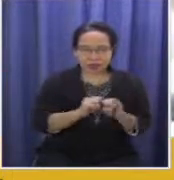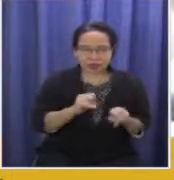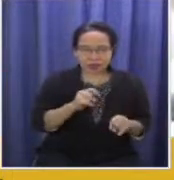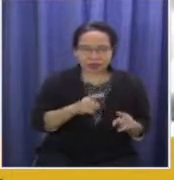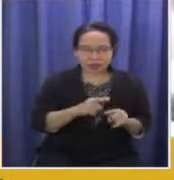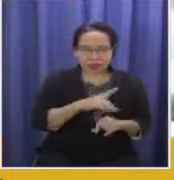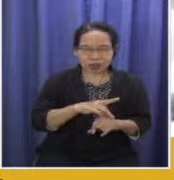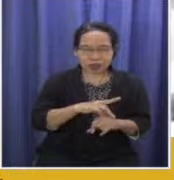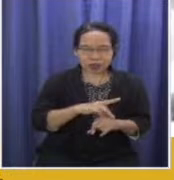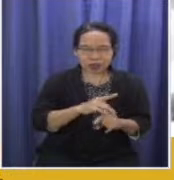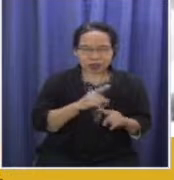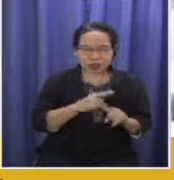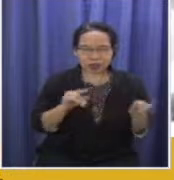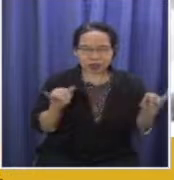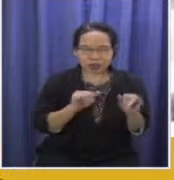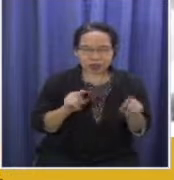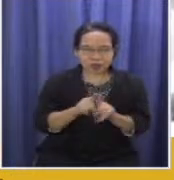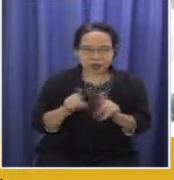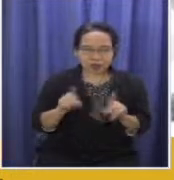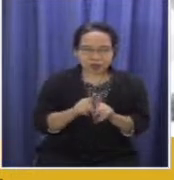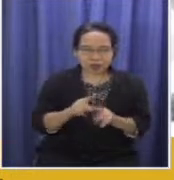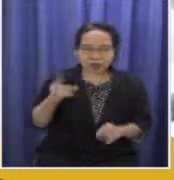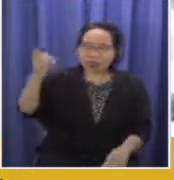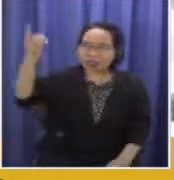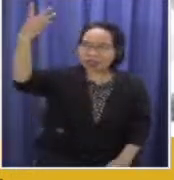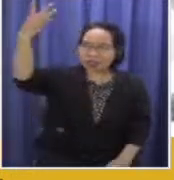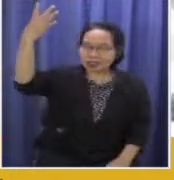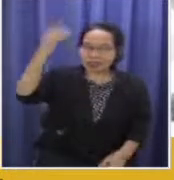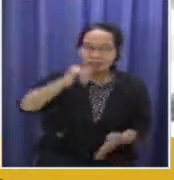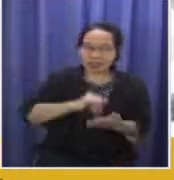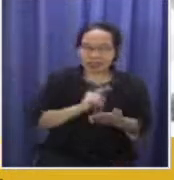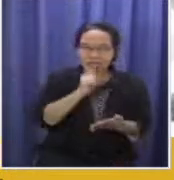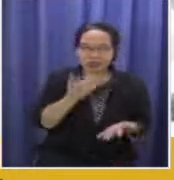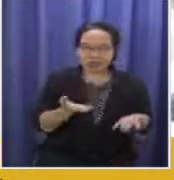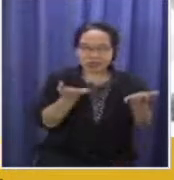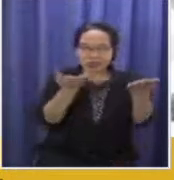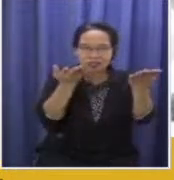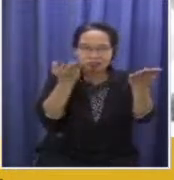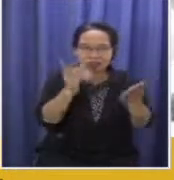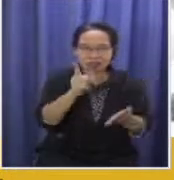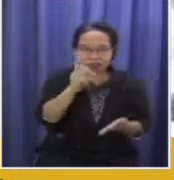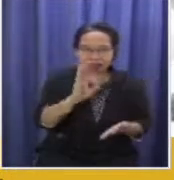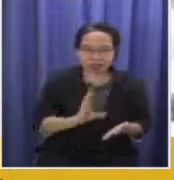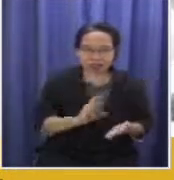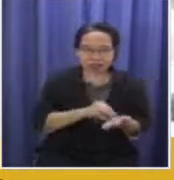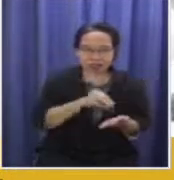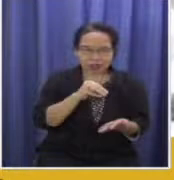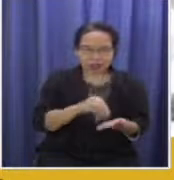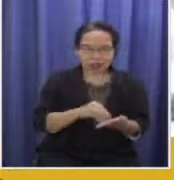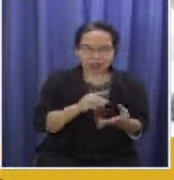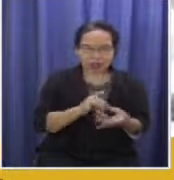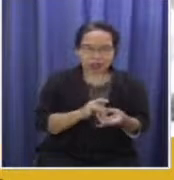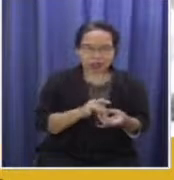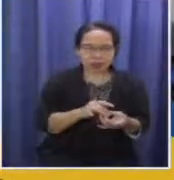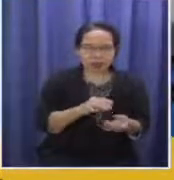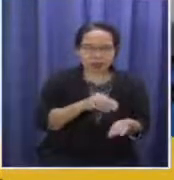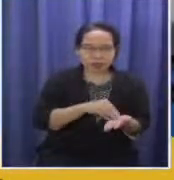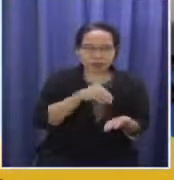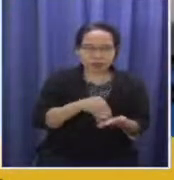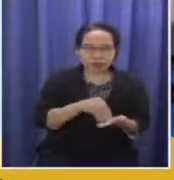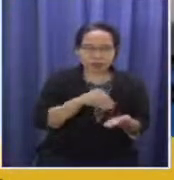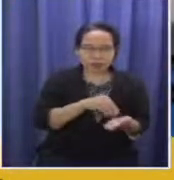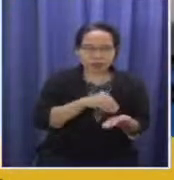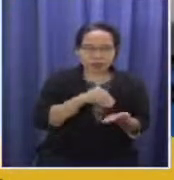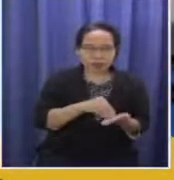Earth. Like also lights that exist in hundreds and millions of billions